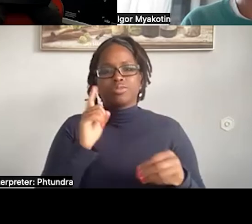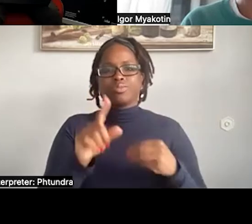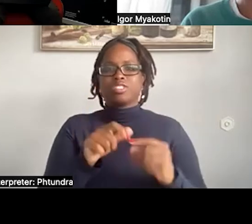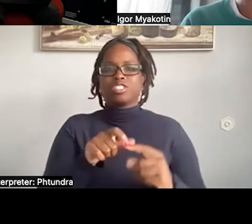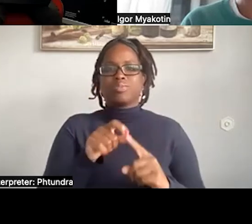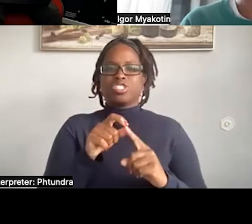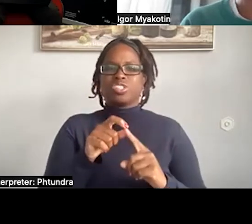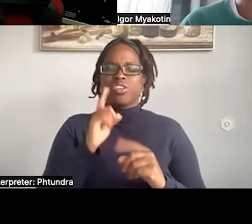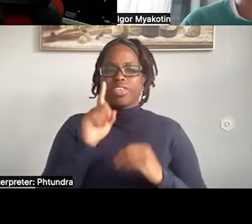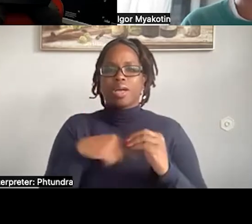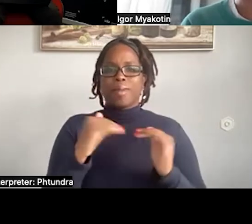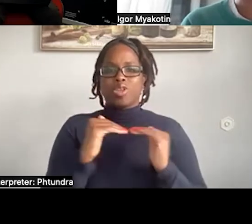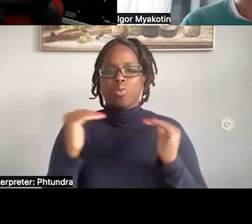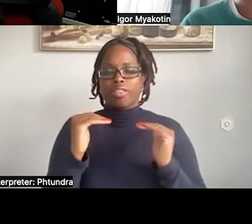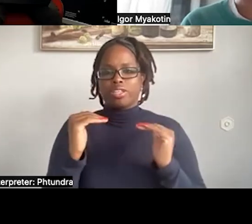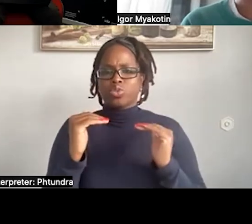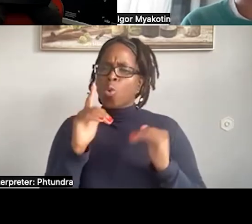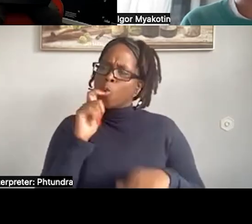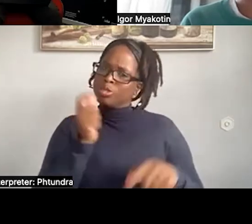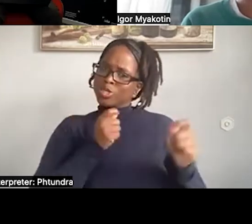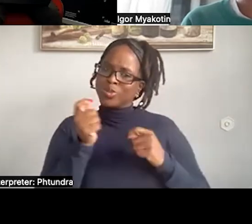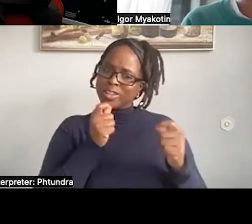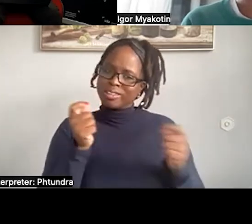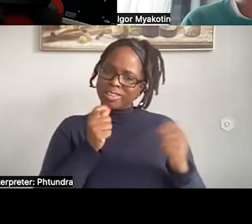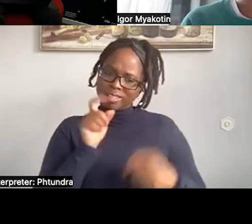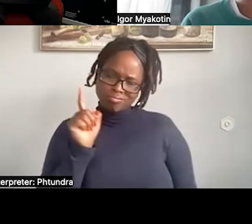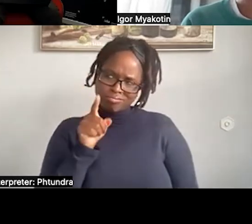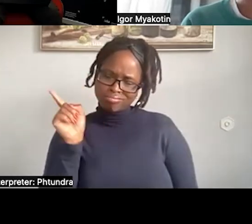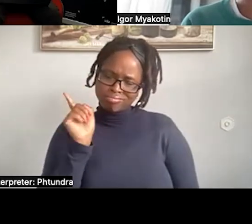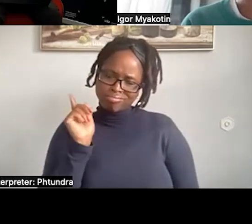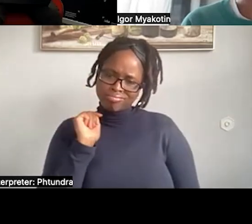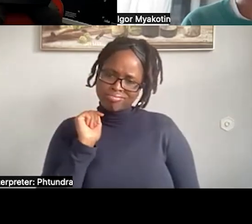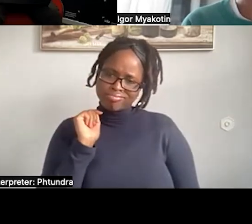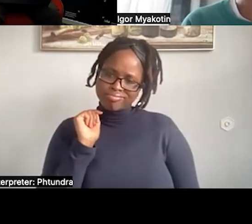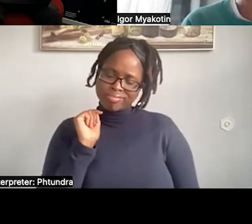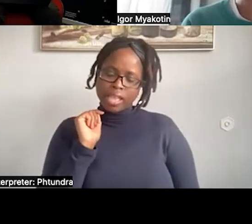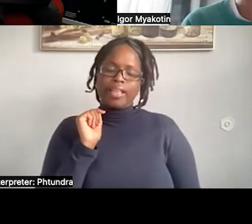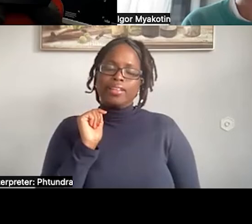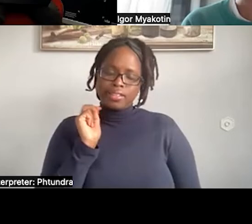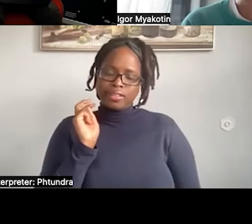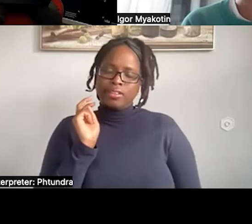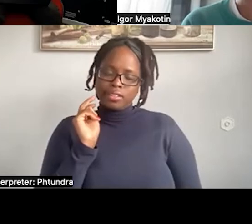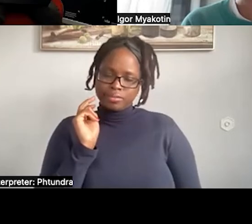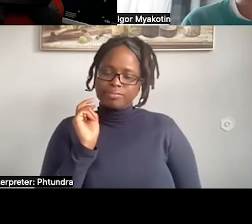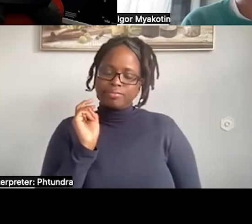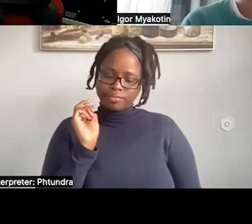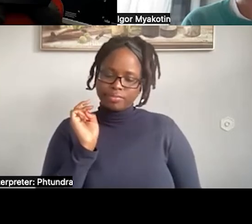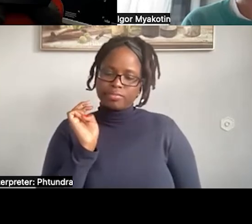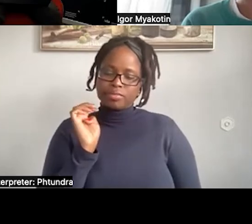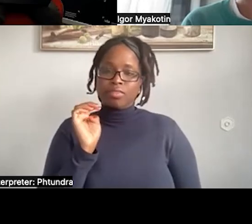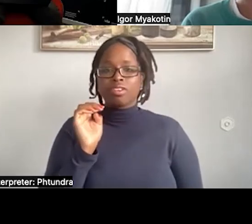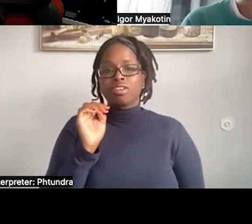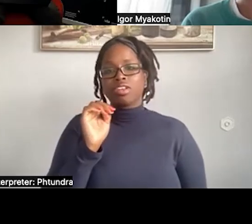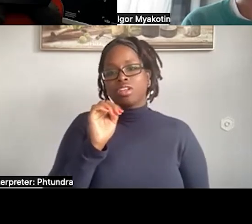is done by who. And something that broke when not just filmmakers,